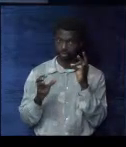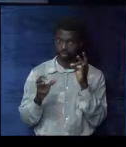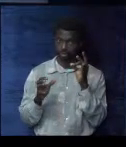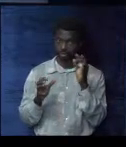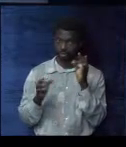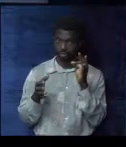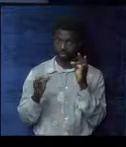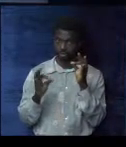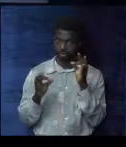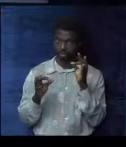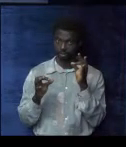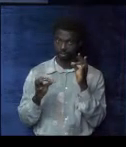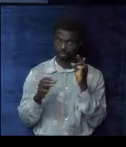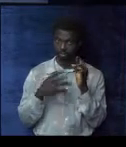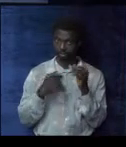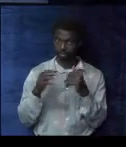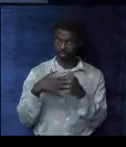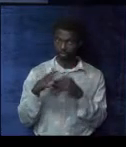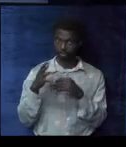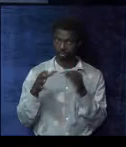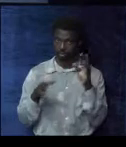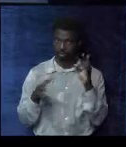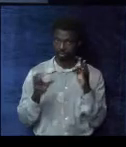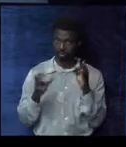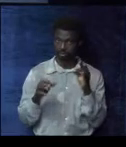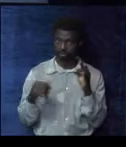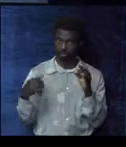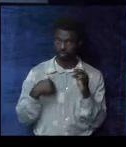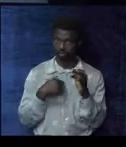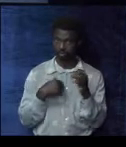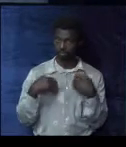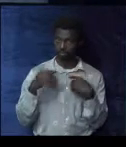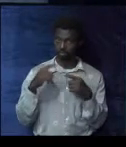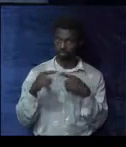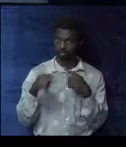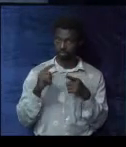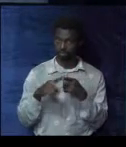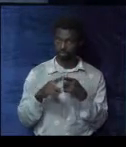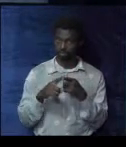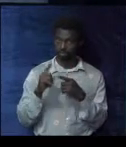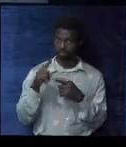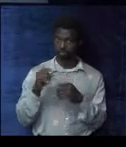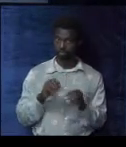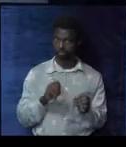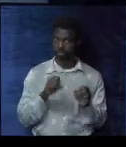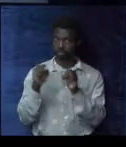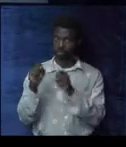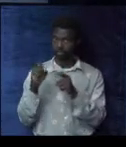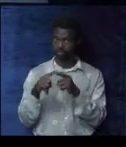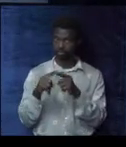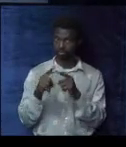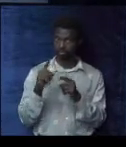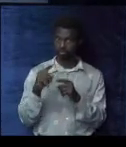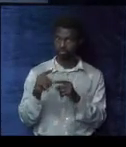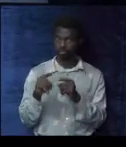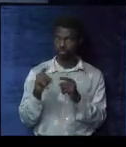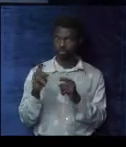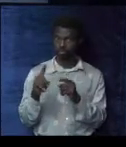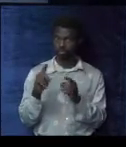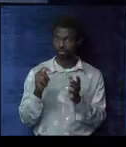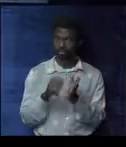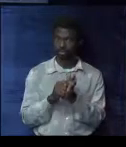700, 800, 900. And after 900, remember, we have to go to 1 and we shift that 1 to this place. So we'll now be